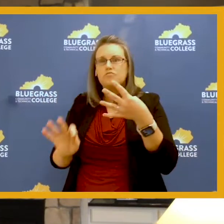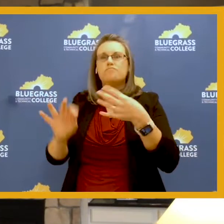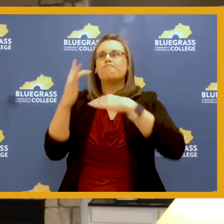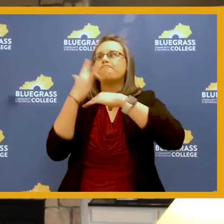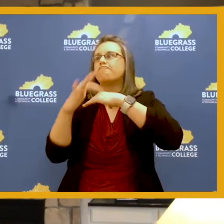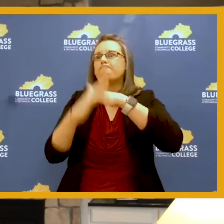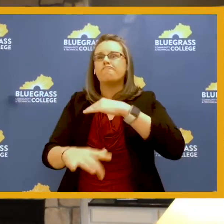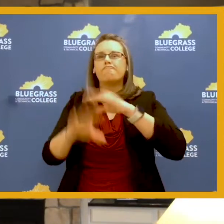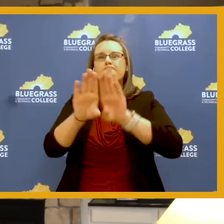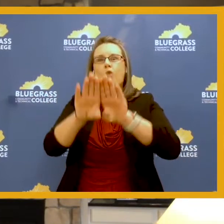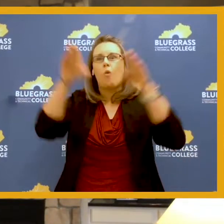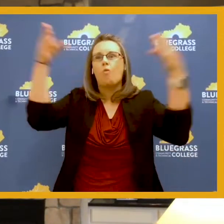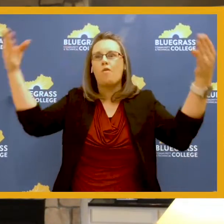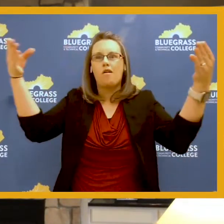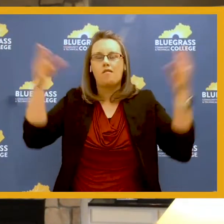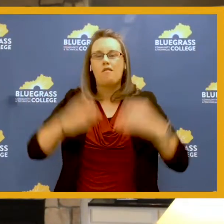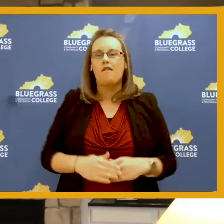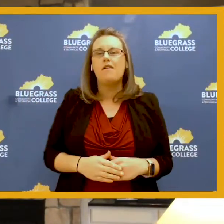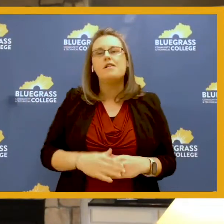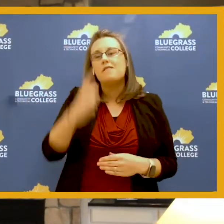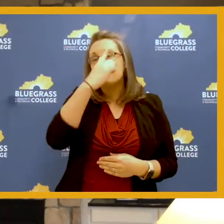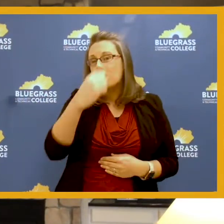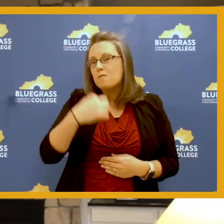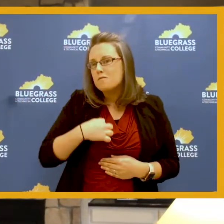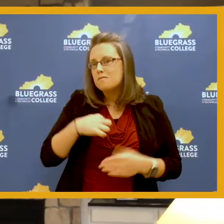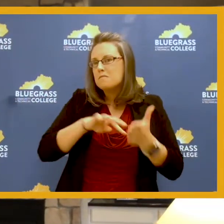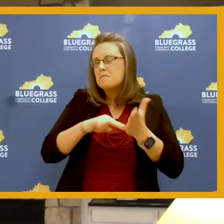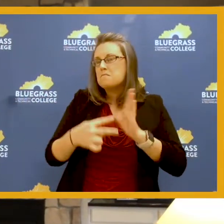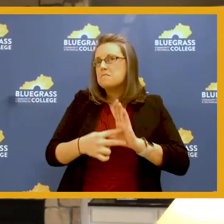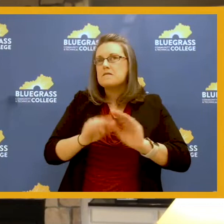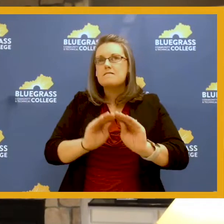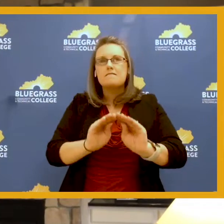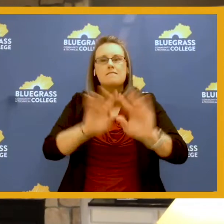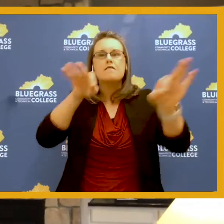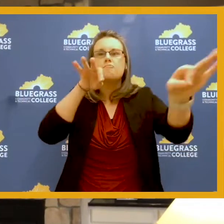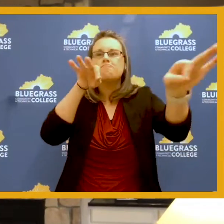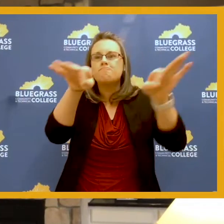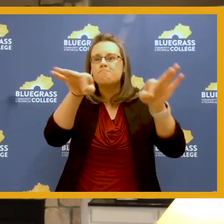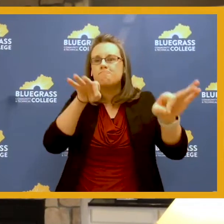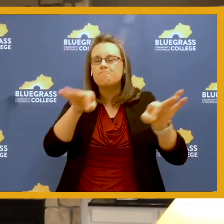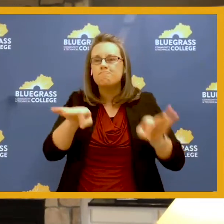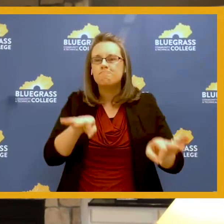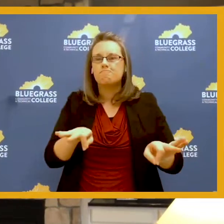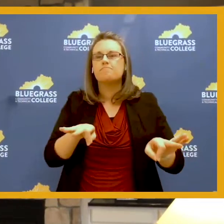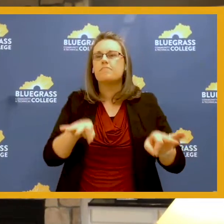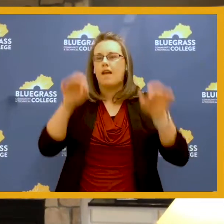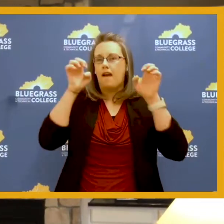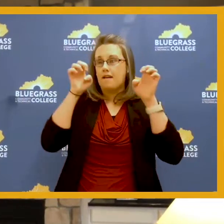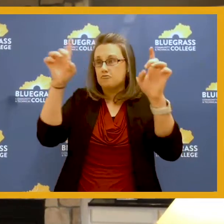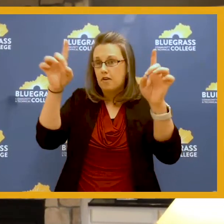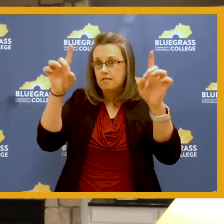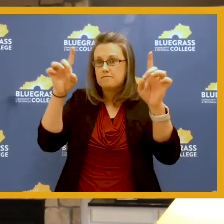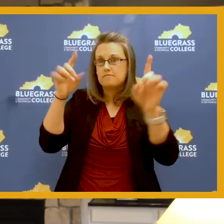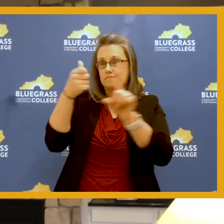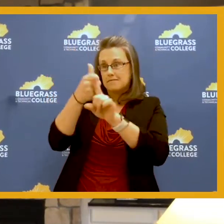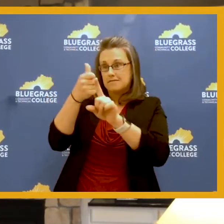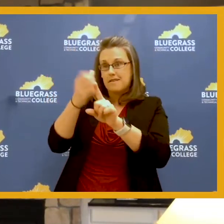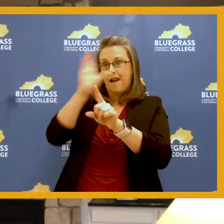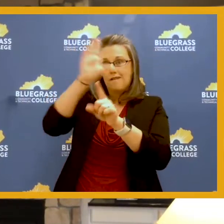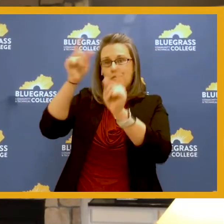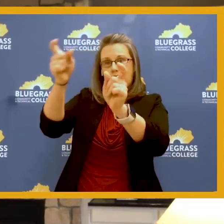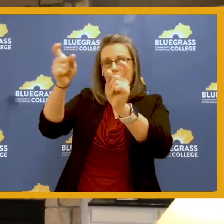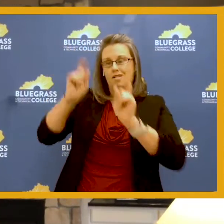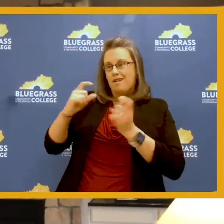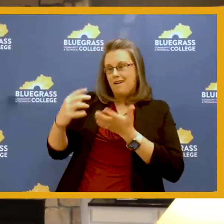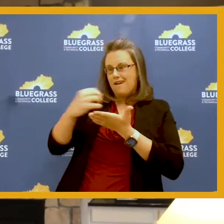you could have money. So to me, that was a clear message to me that education not only gave